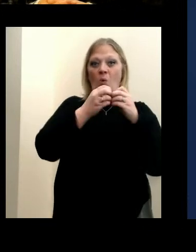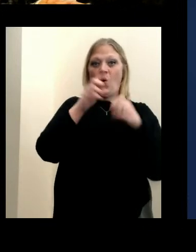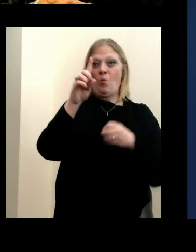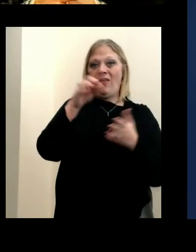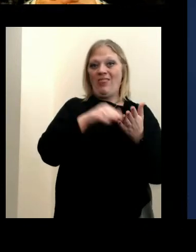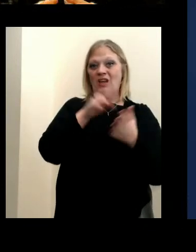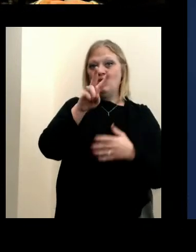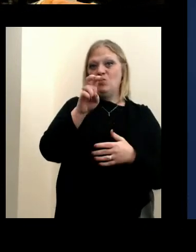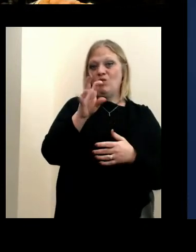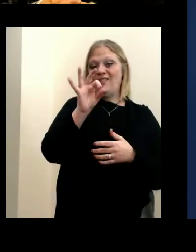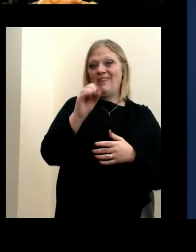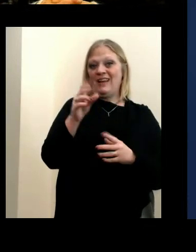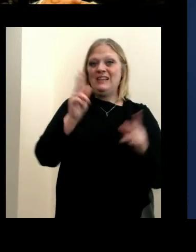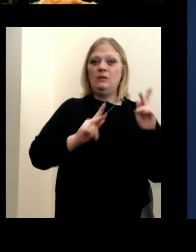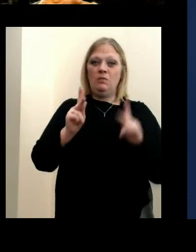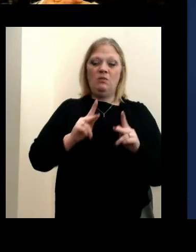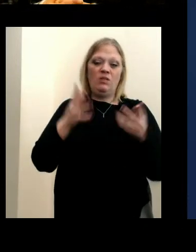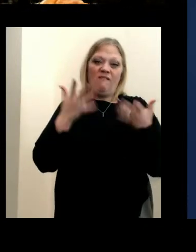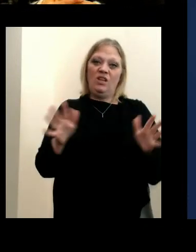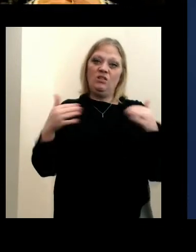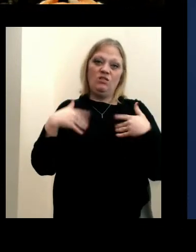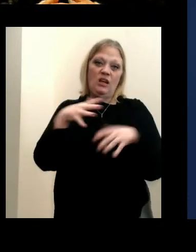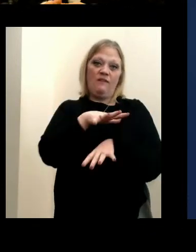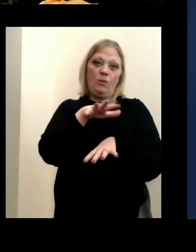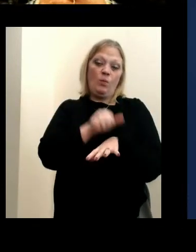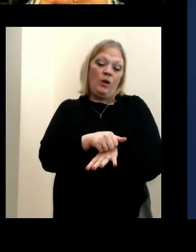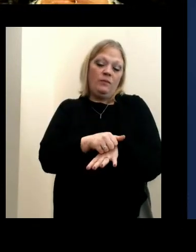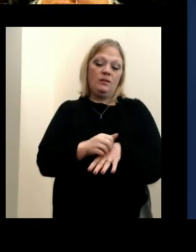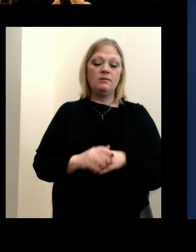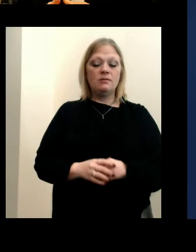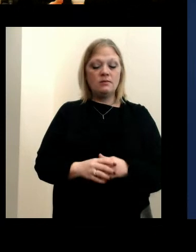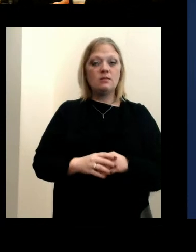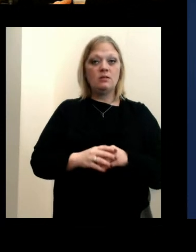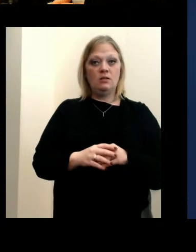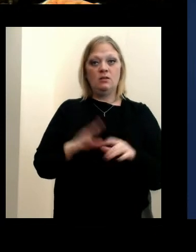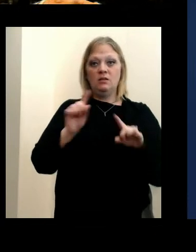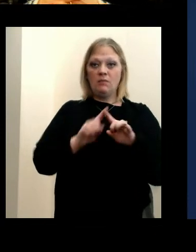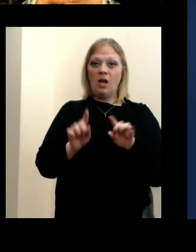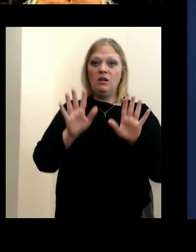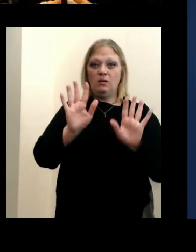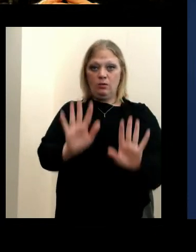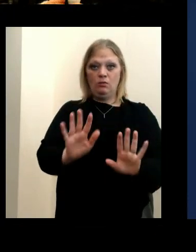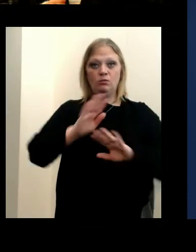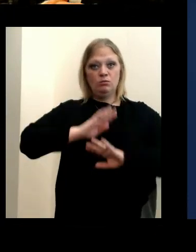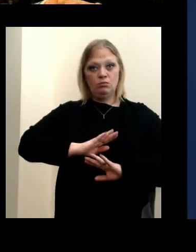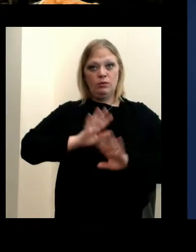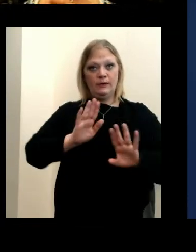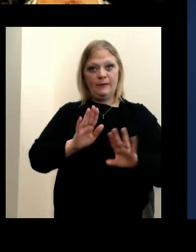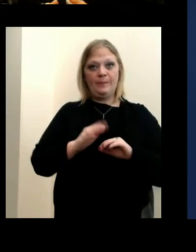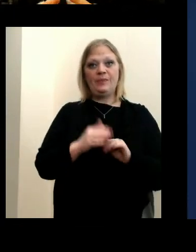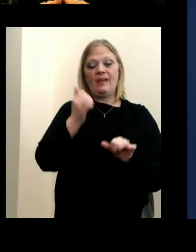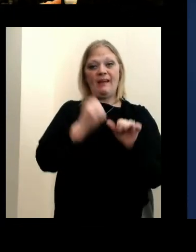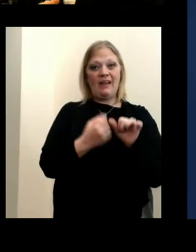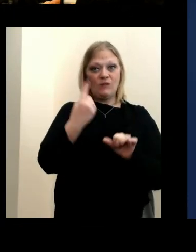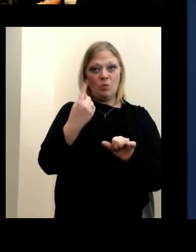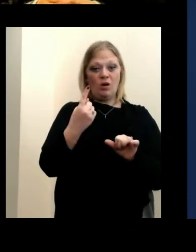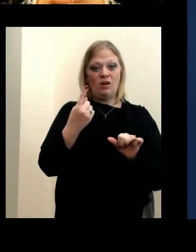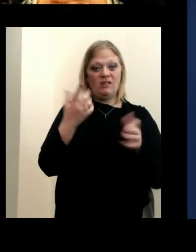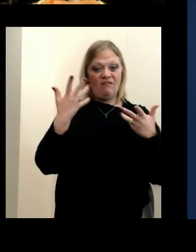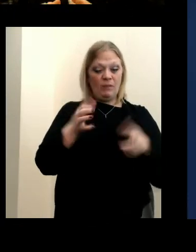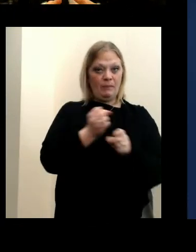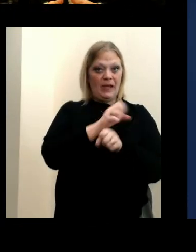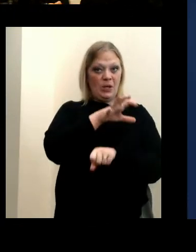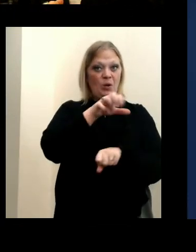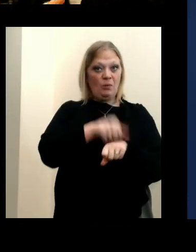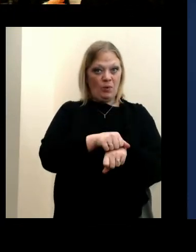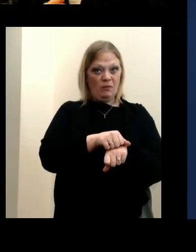1,290 individuals who have made appointment for those clinics. However, I just want to reassure people that everybody who has made an appointment and